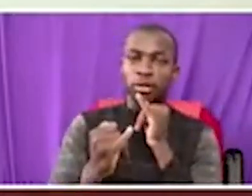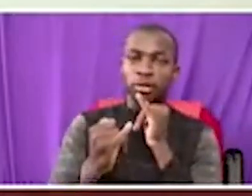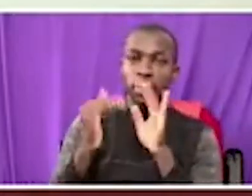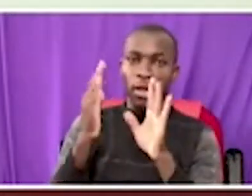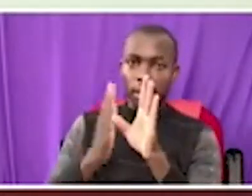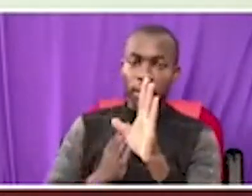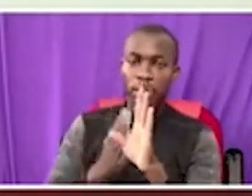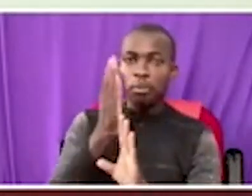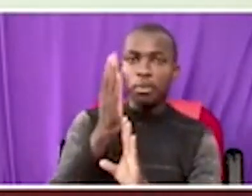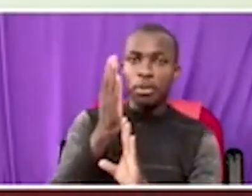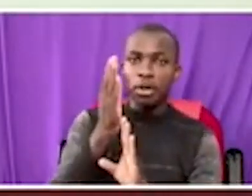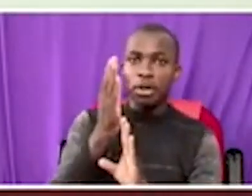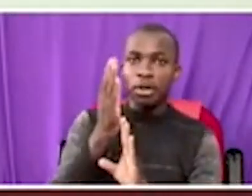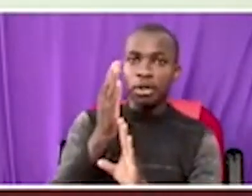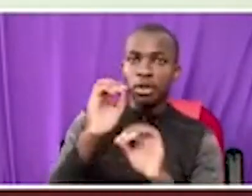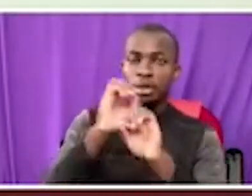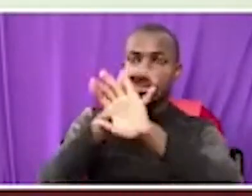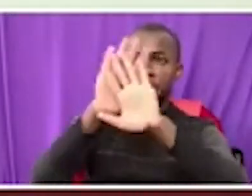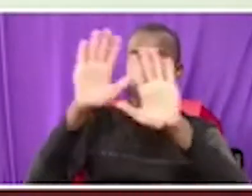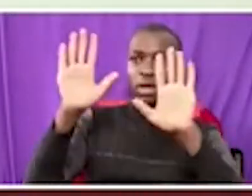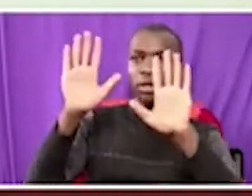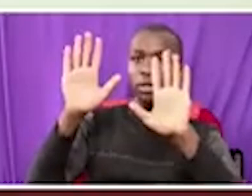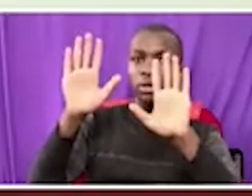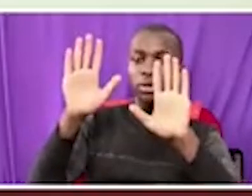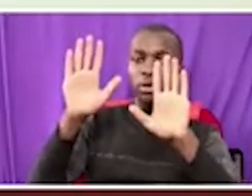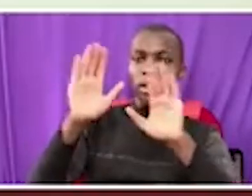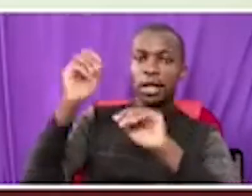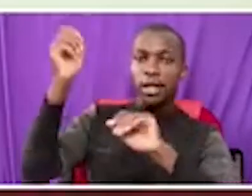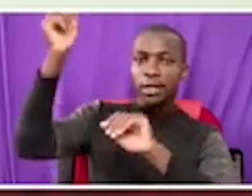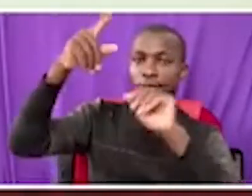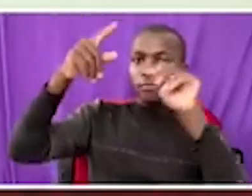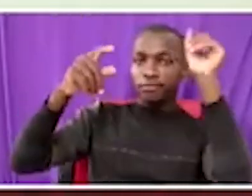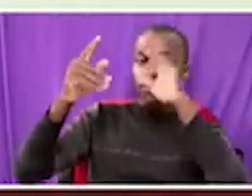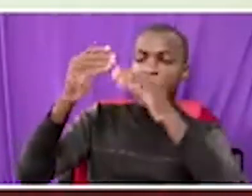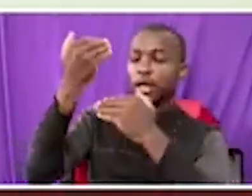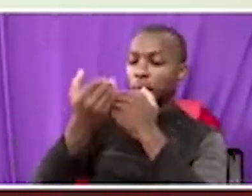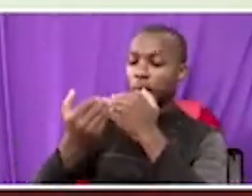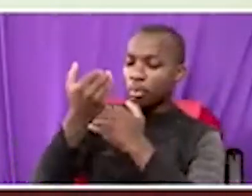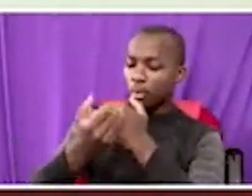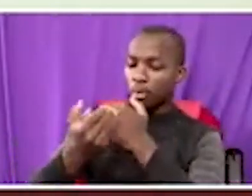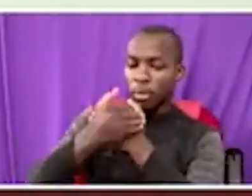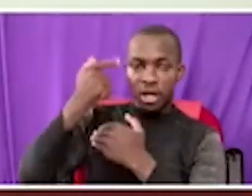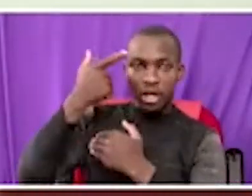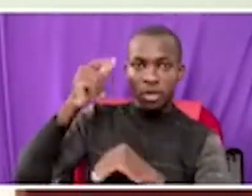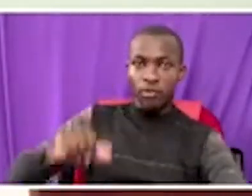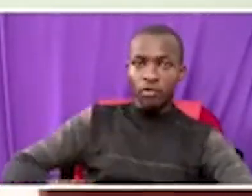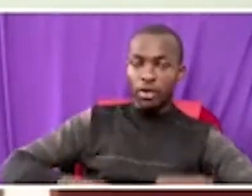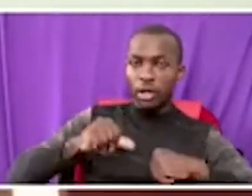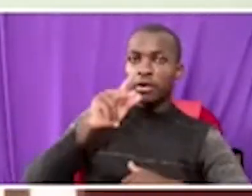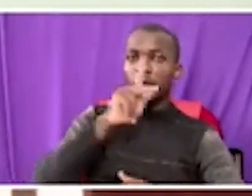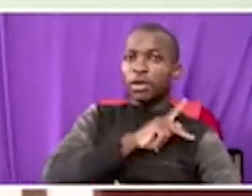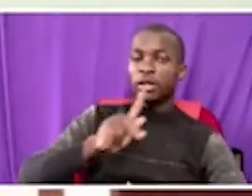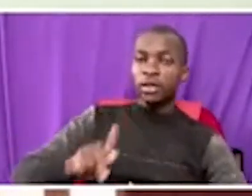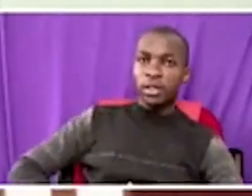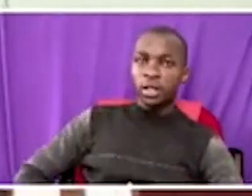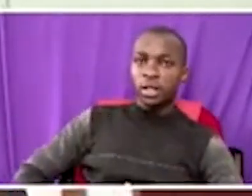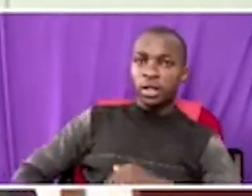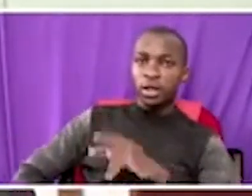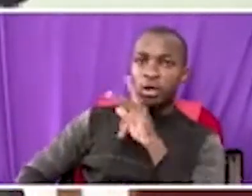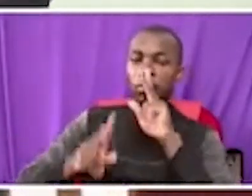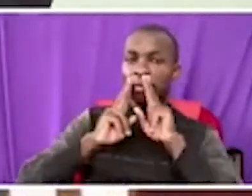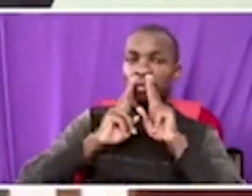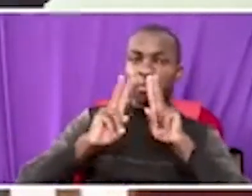the valley, the bright and morning star, the bread of life, the King of Kings, the Lord of Lords, the Rock